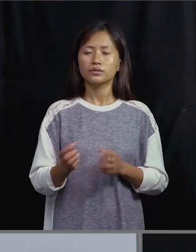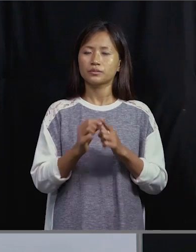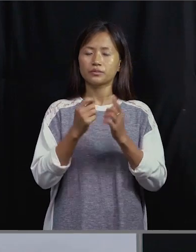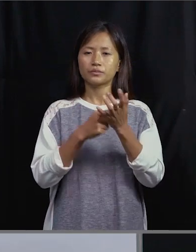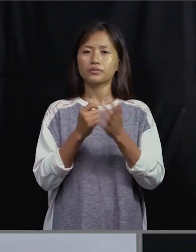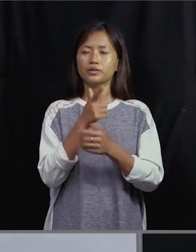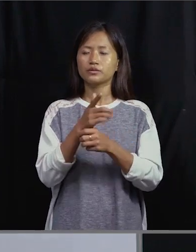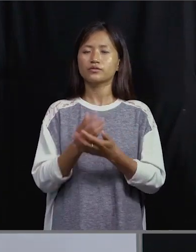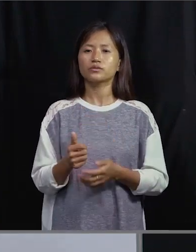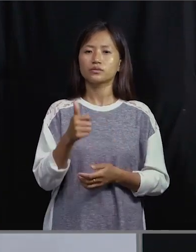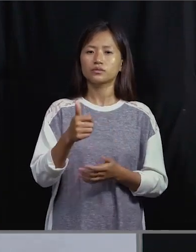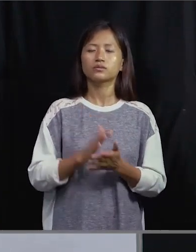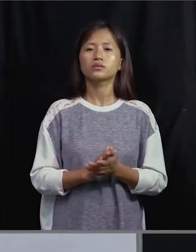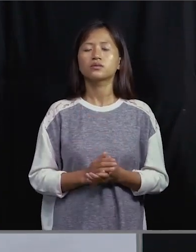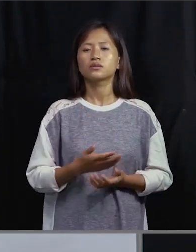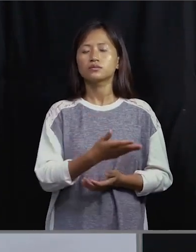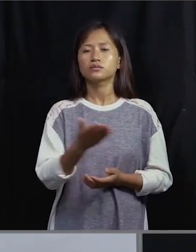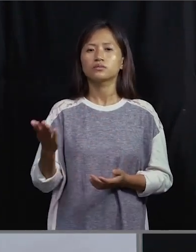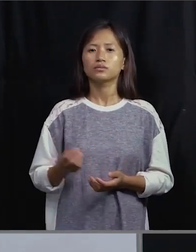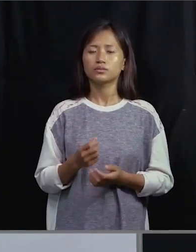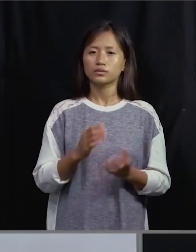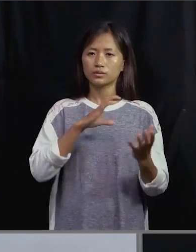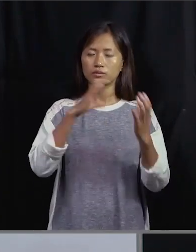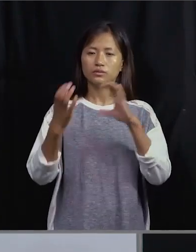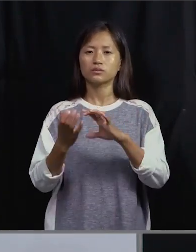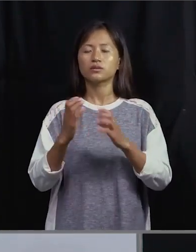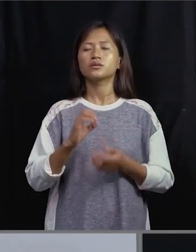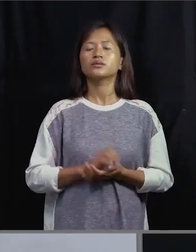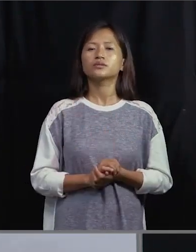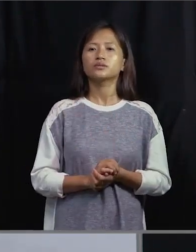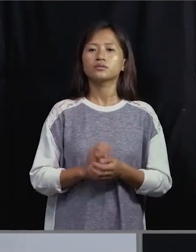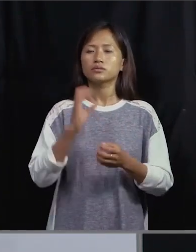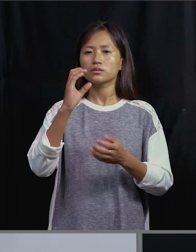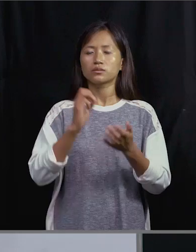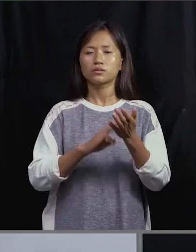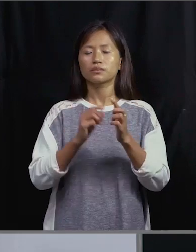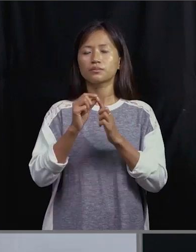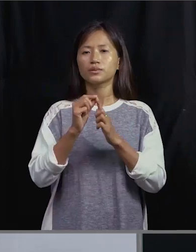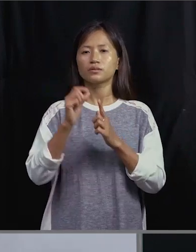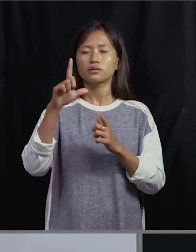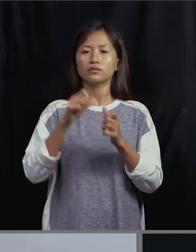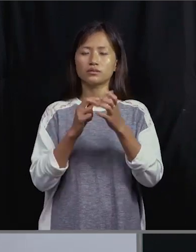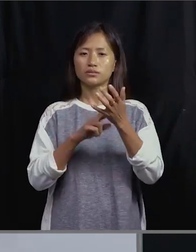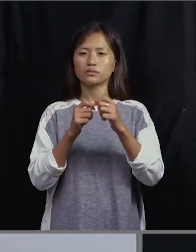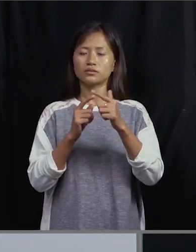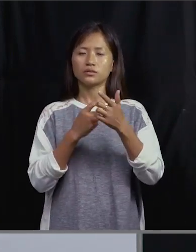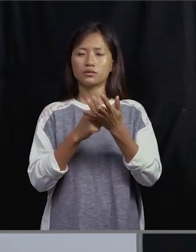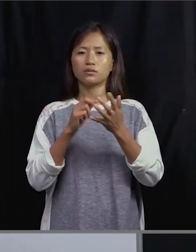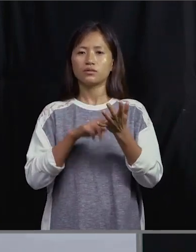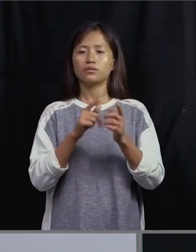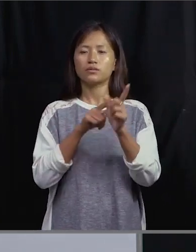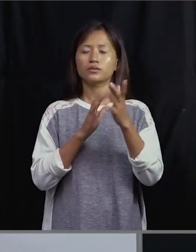good, there will be a change in the price of the complementary good. That's why it is called inverse